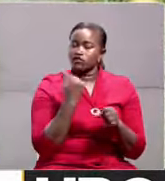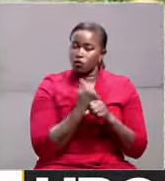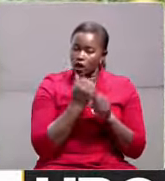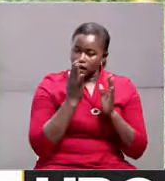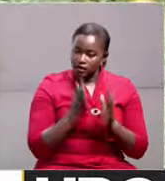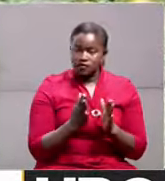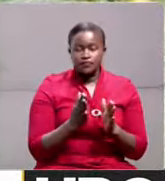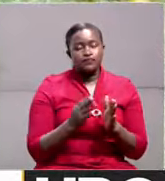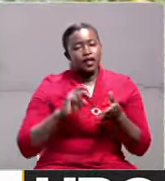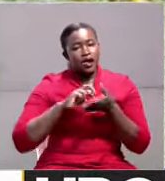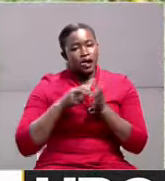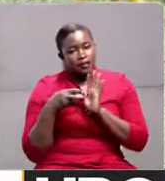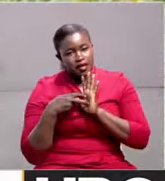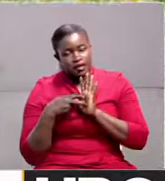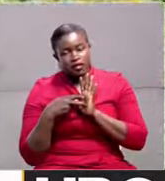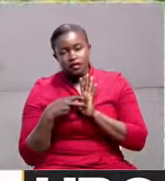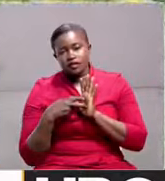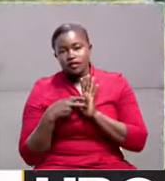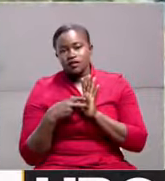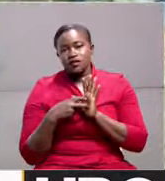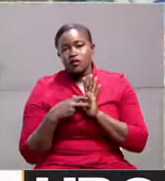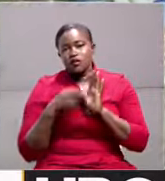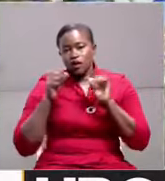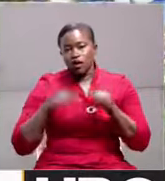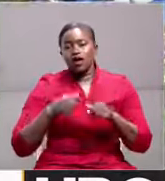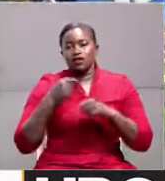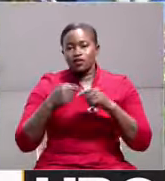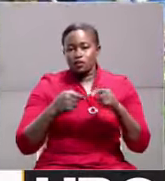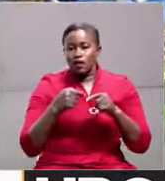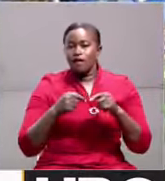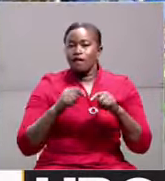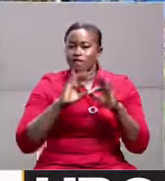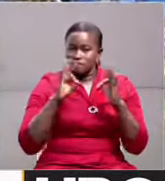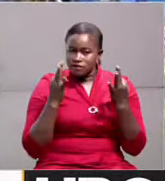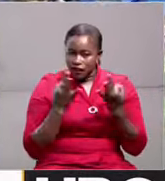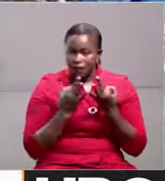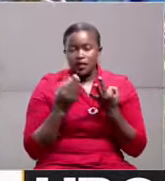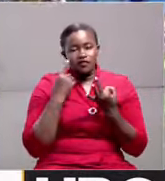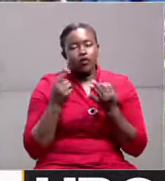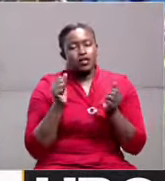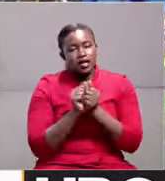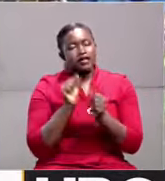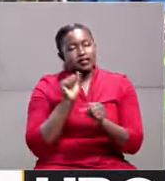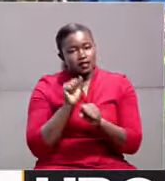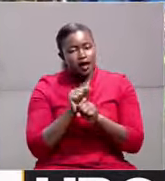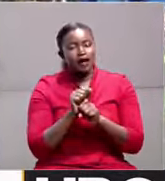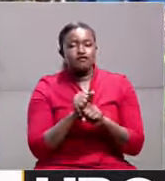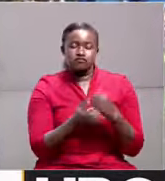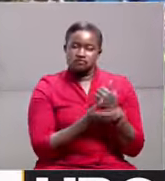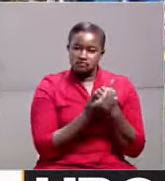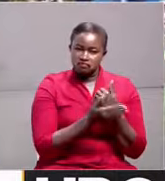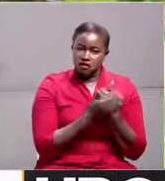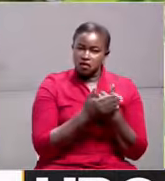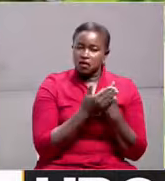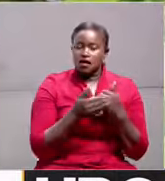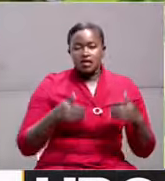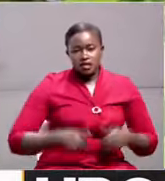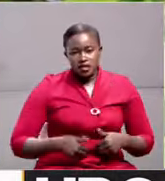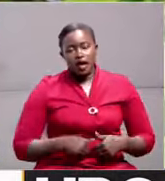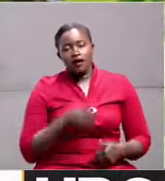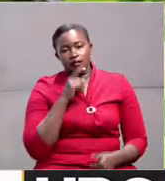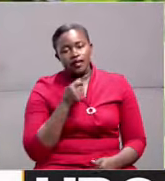able to sustain the families of 10 workers, of 10 people here. These are young men, you